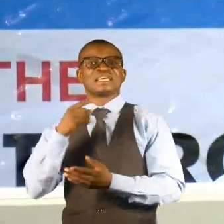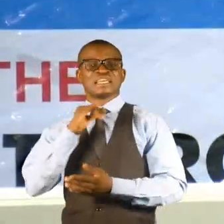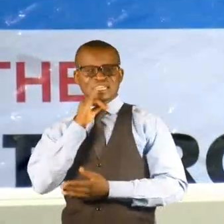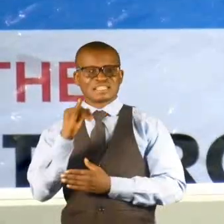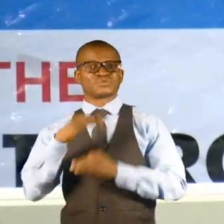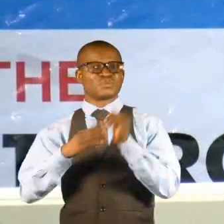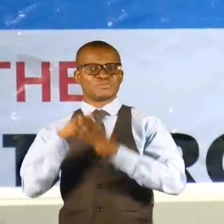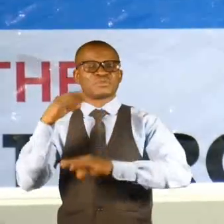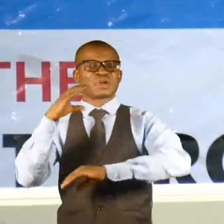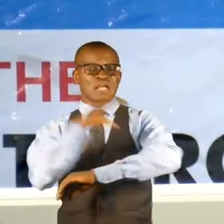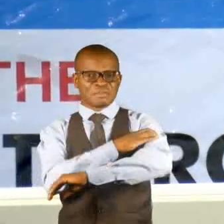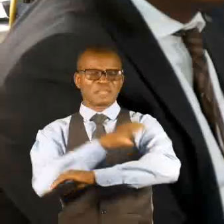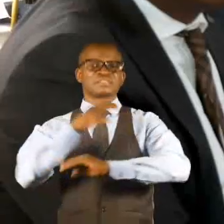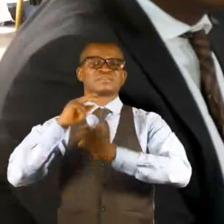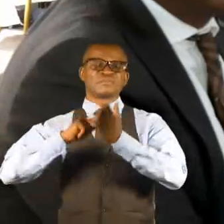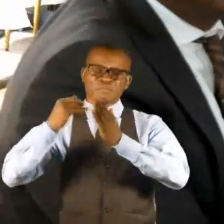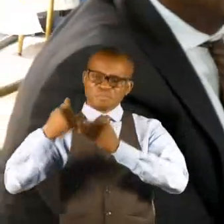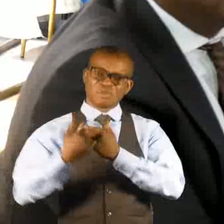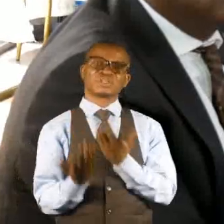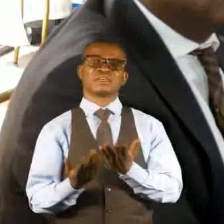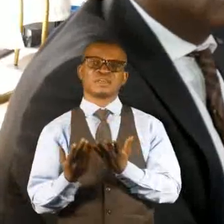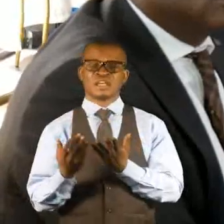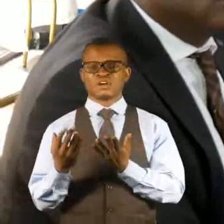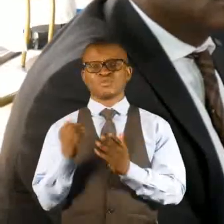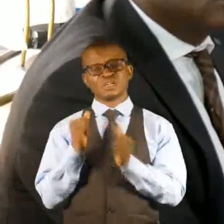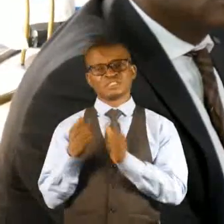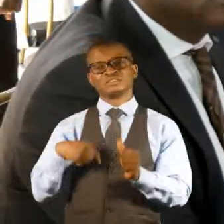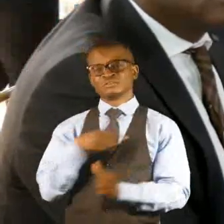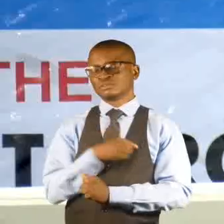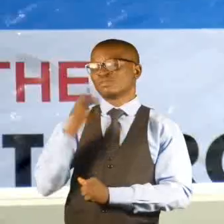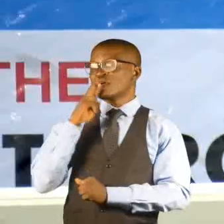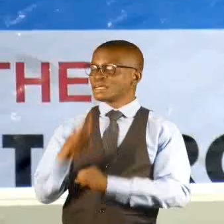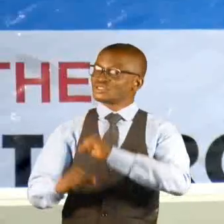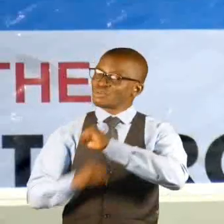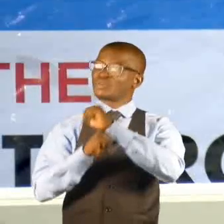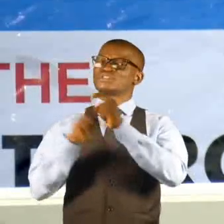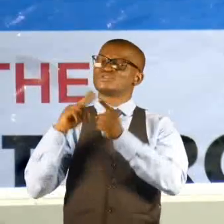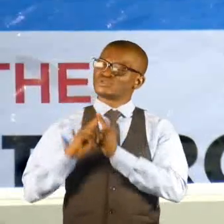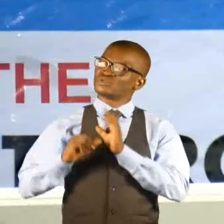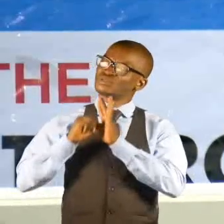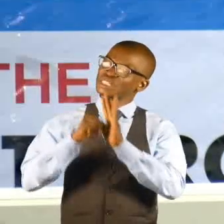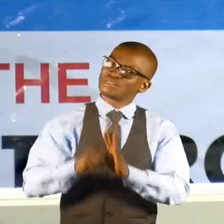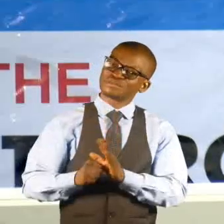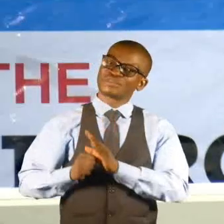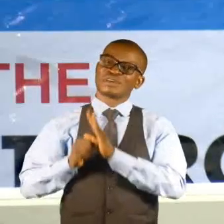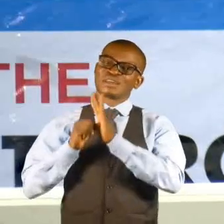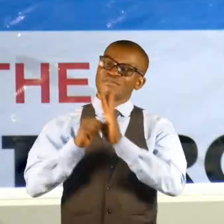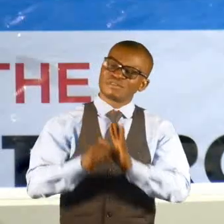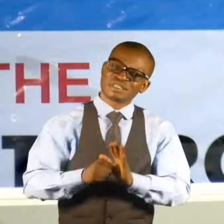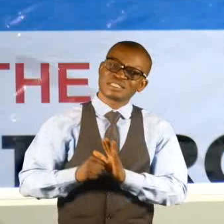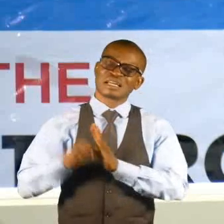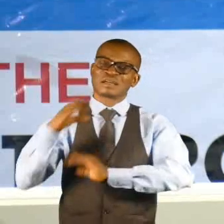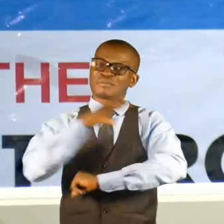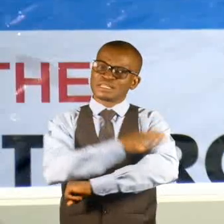always say, is a pure capacity building project with which we are supporting to reinforce